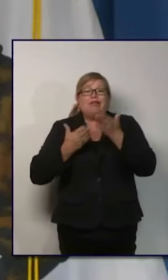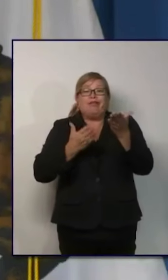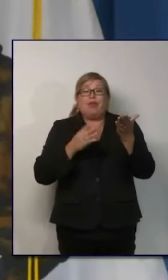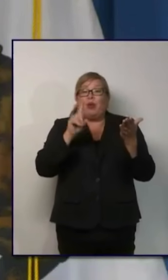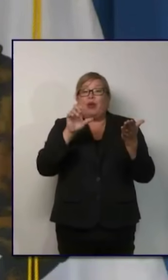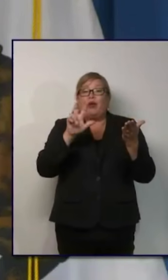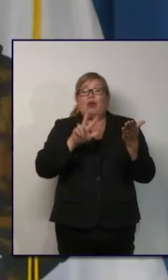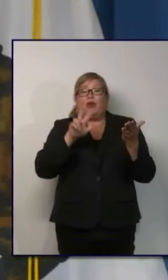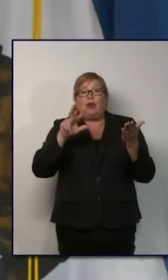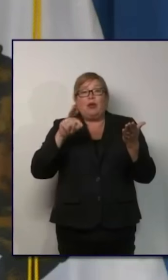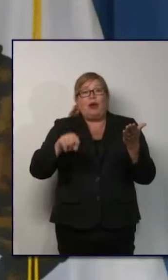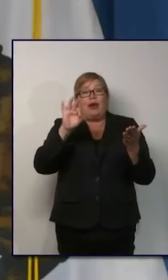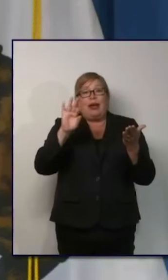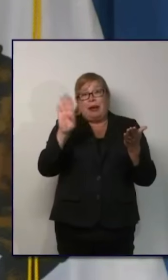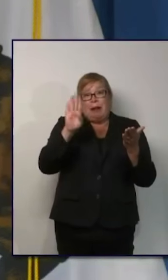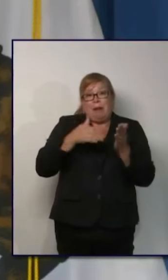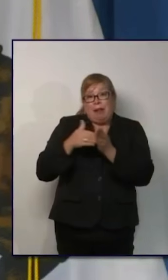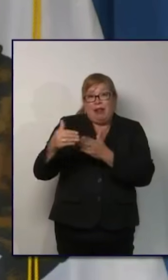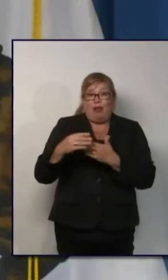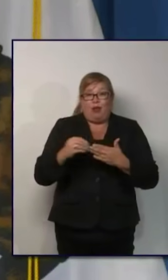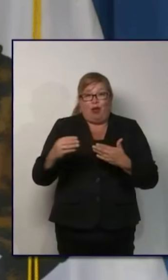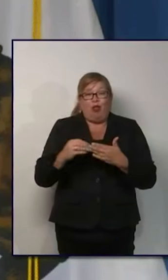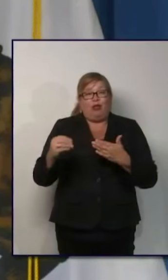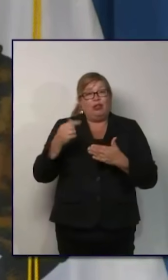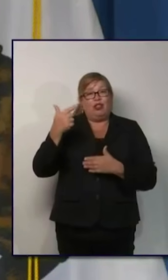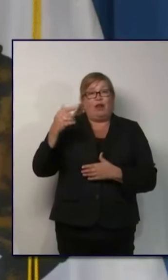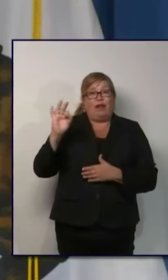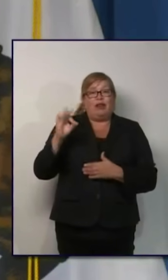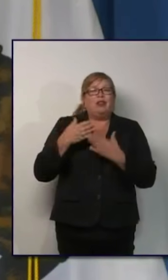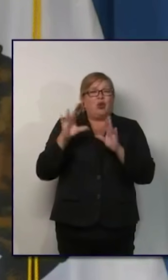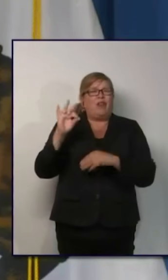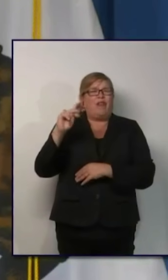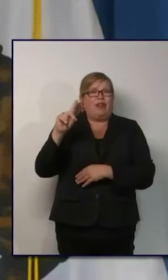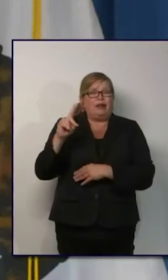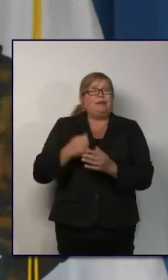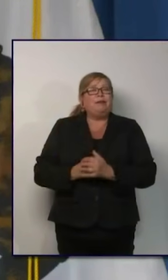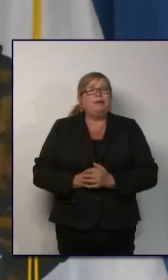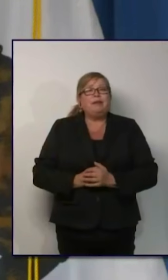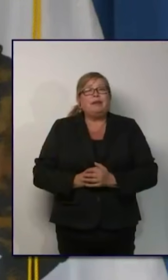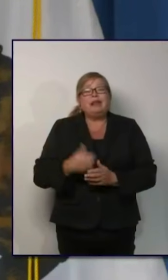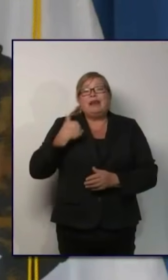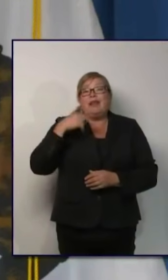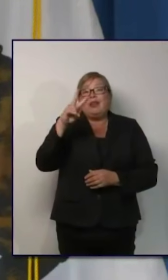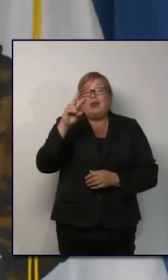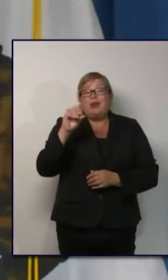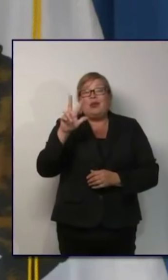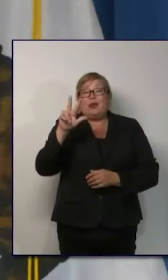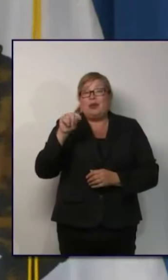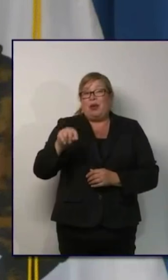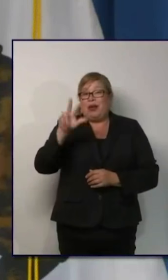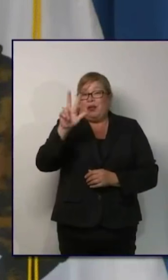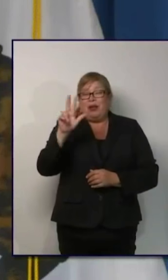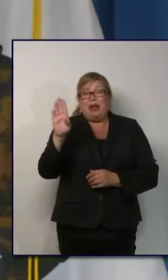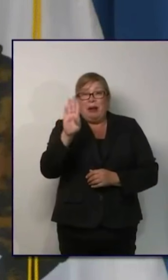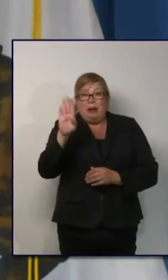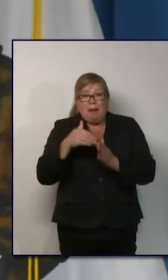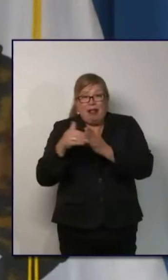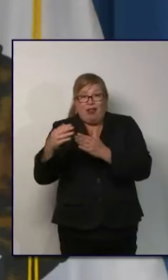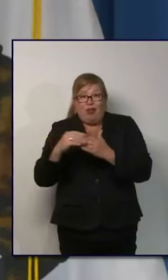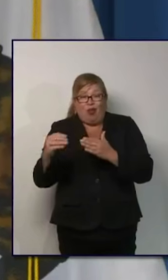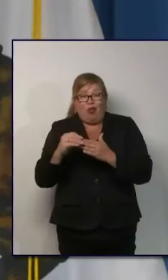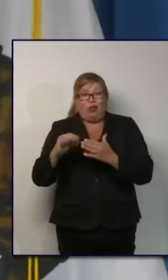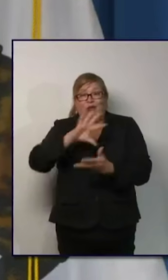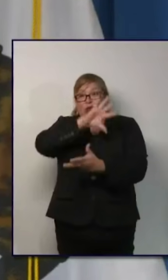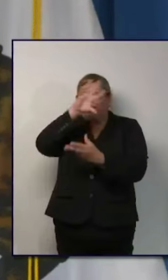$133.9 billion general fund, some $203.3 billion